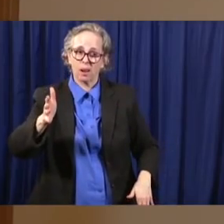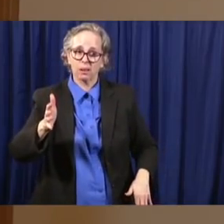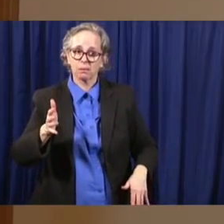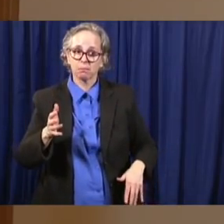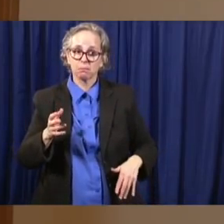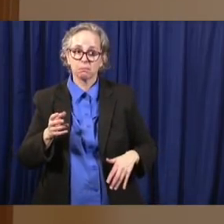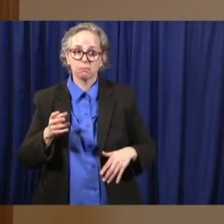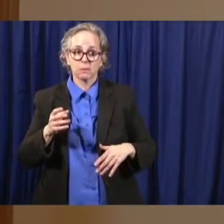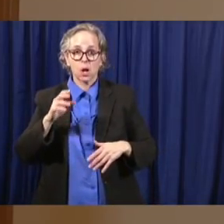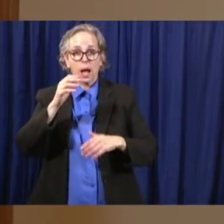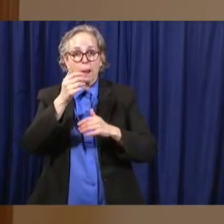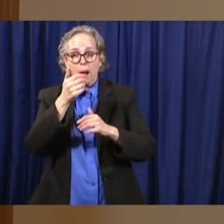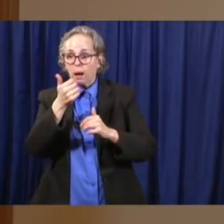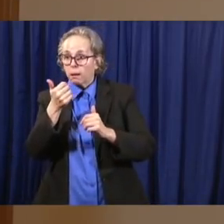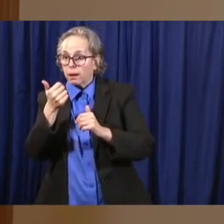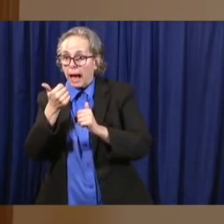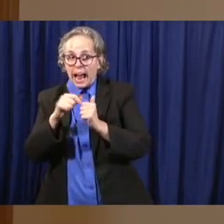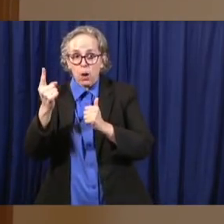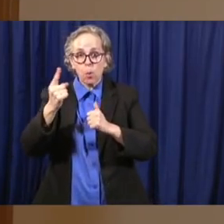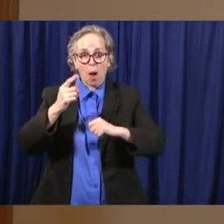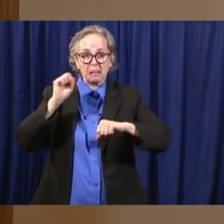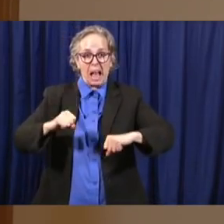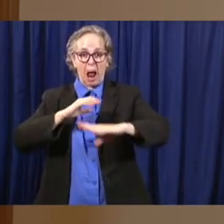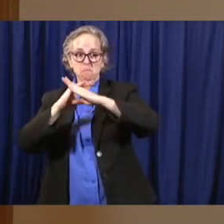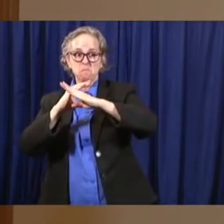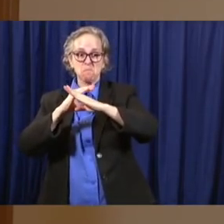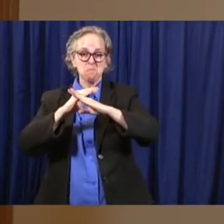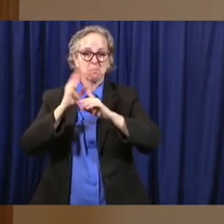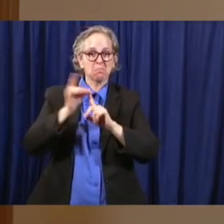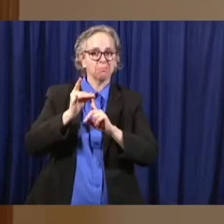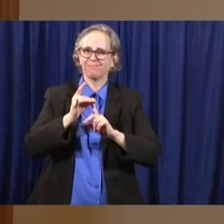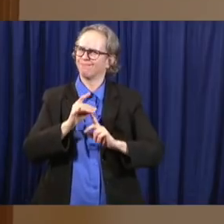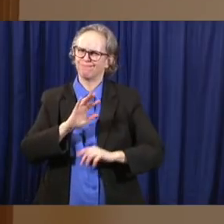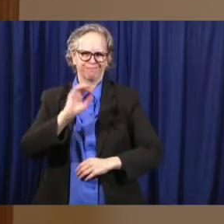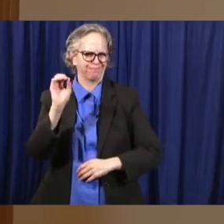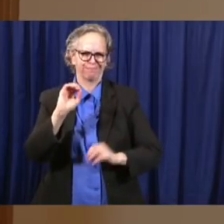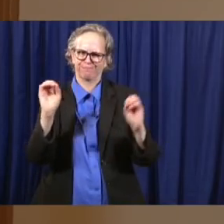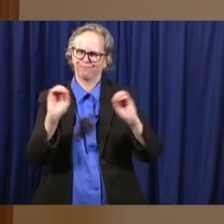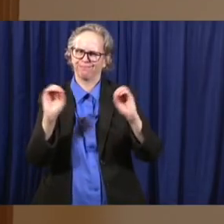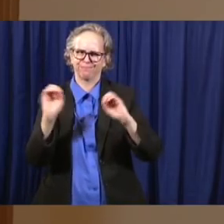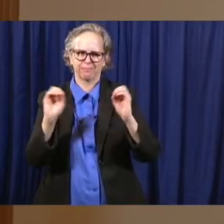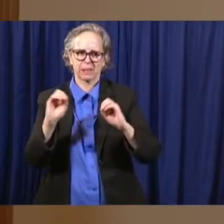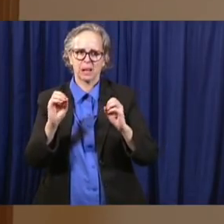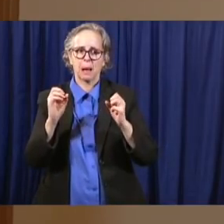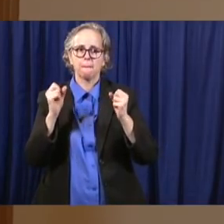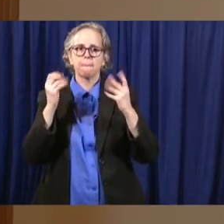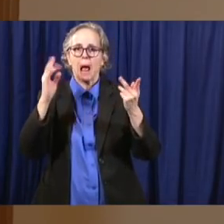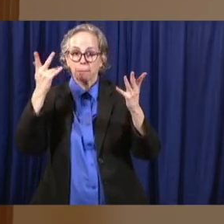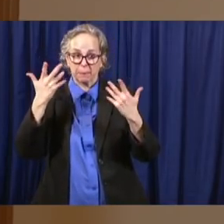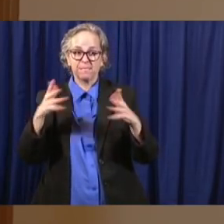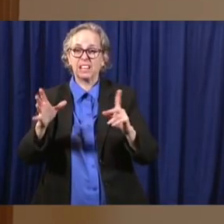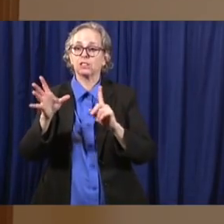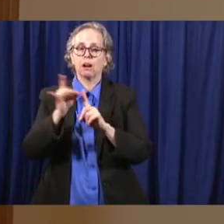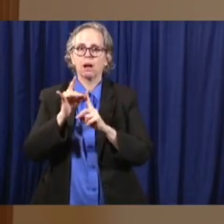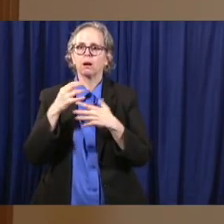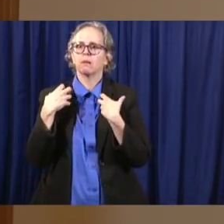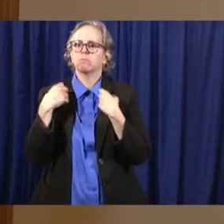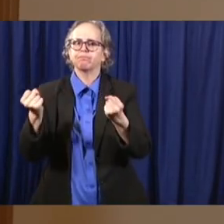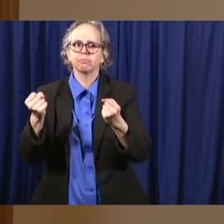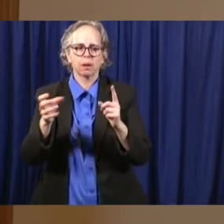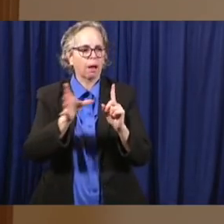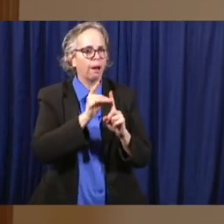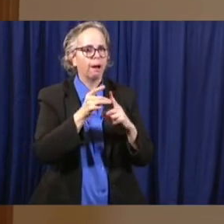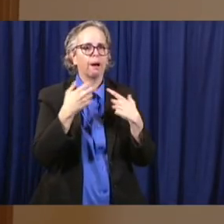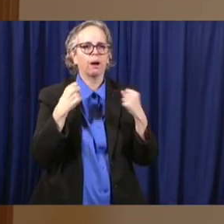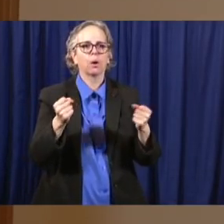at a certain place where we'll have more herd immunity. When enough of us have had it, we're much less likely to spread it. We'll